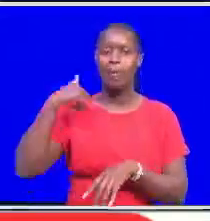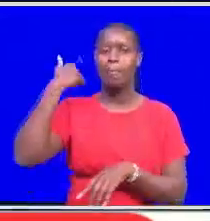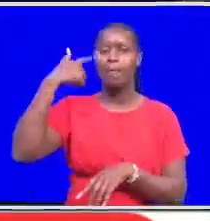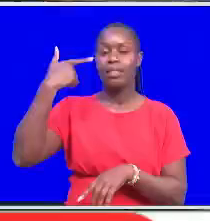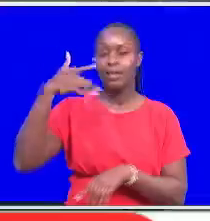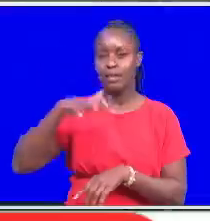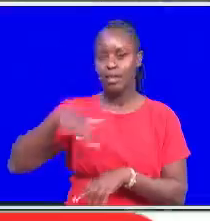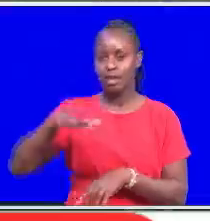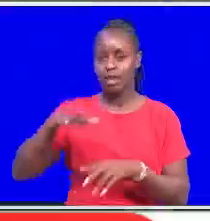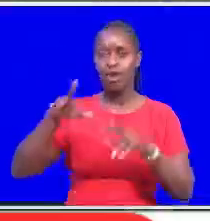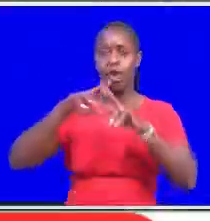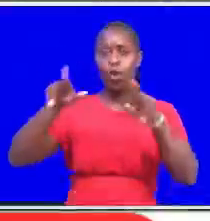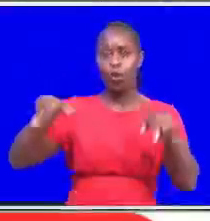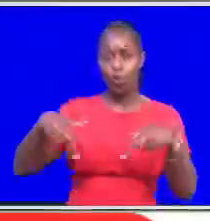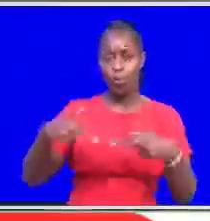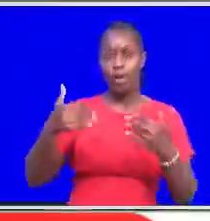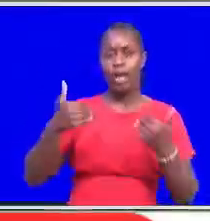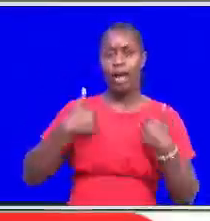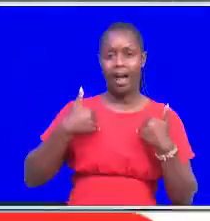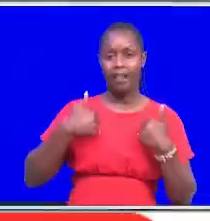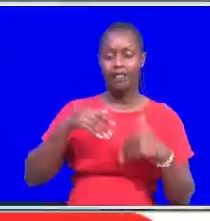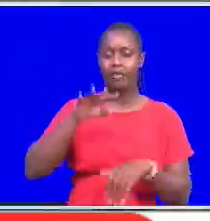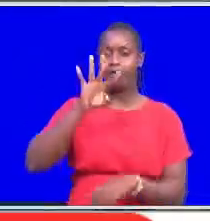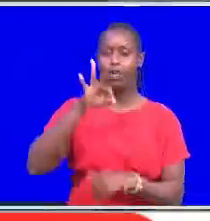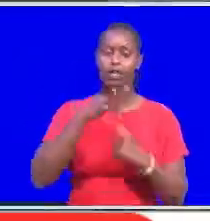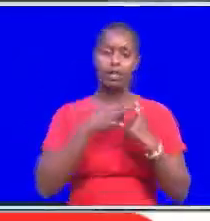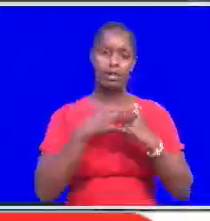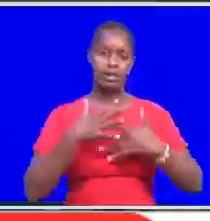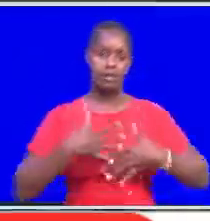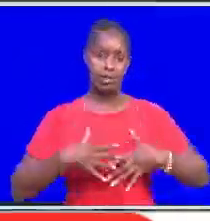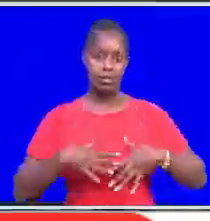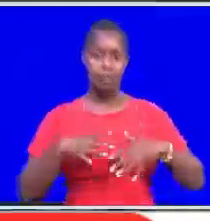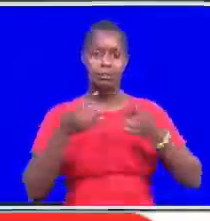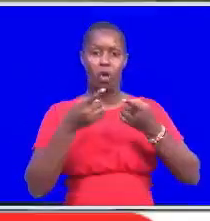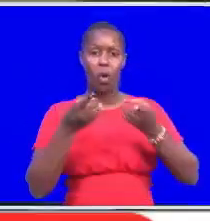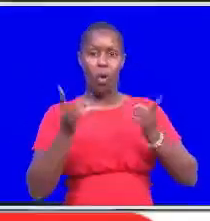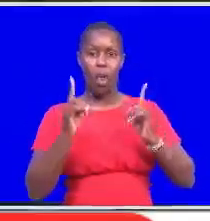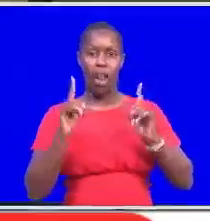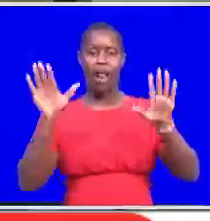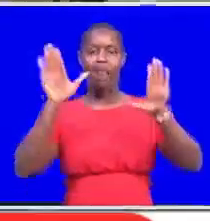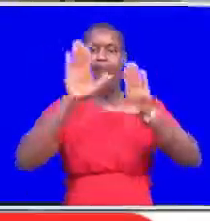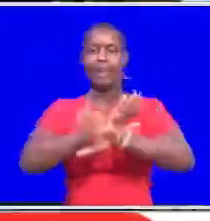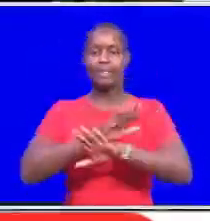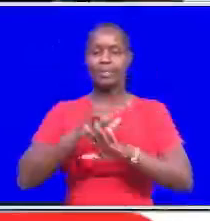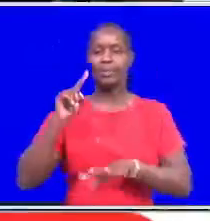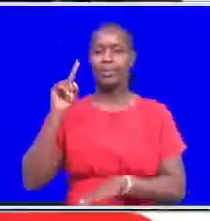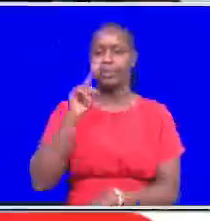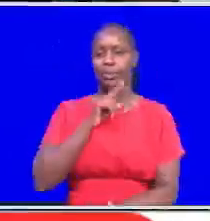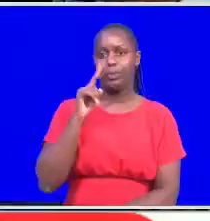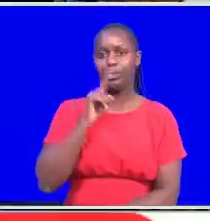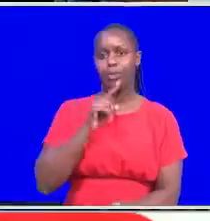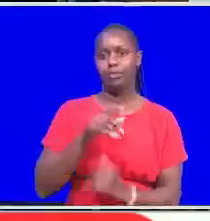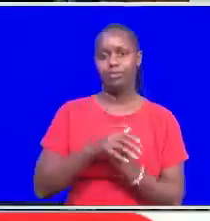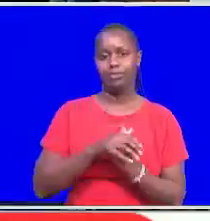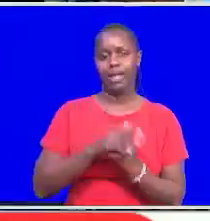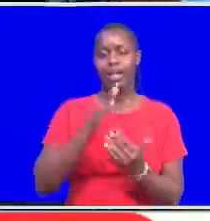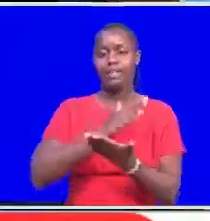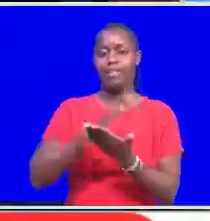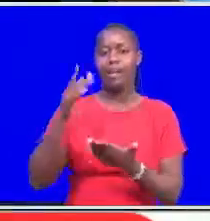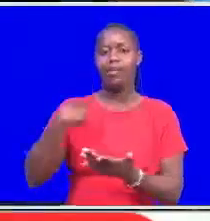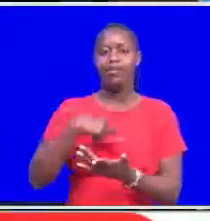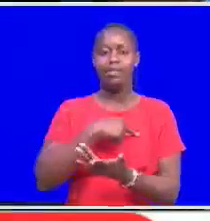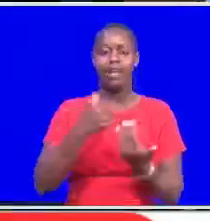particular, hosting up to 48 people, and for them, night times are the hardest. Sisi wengine hawana